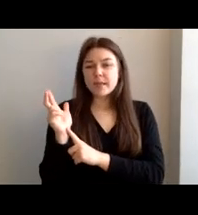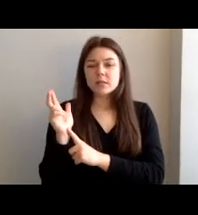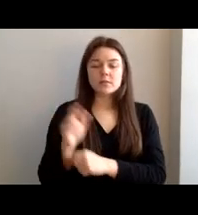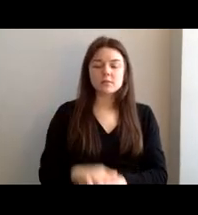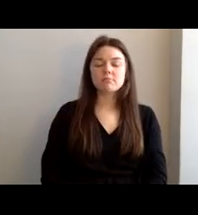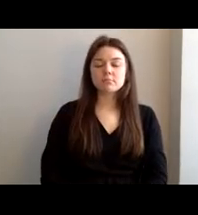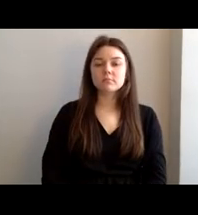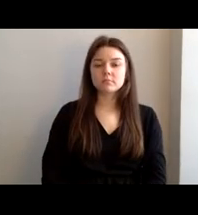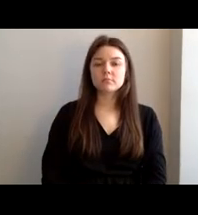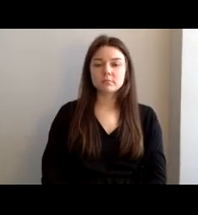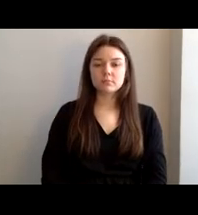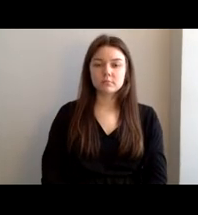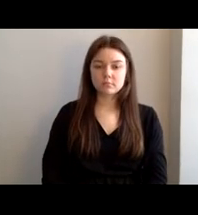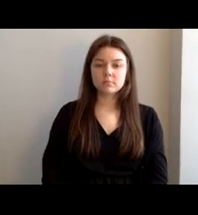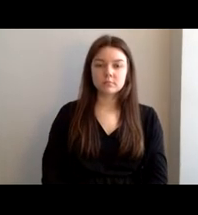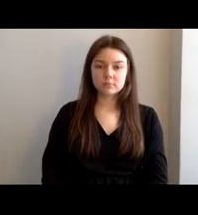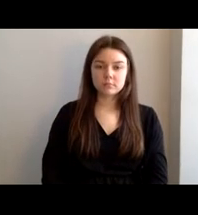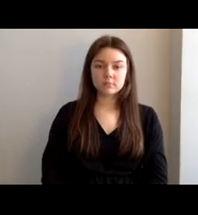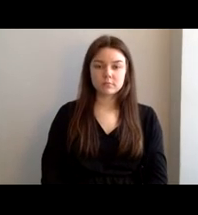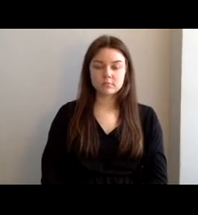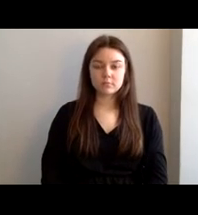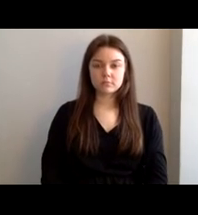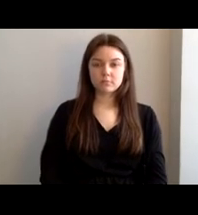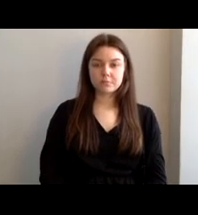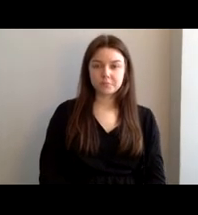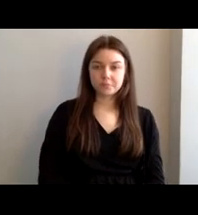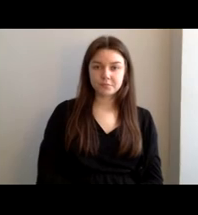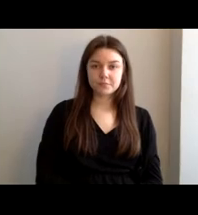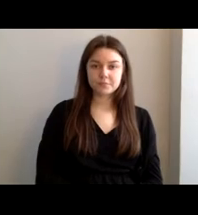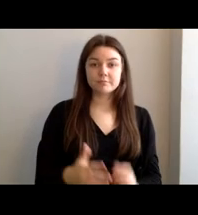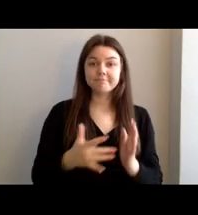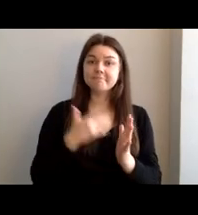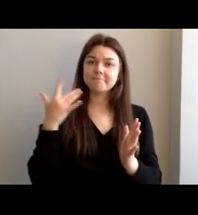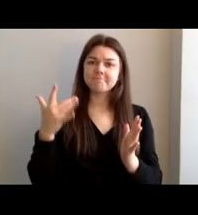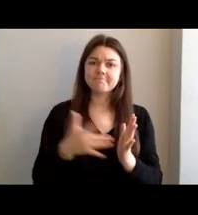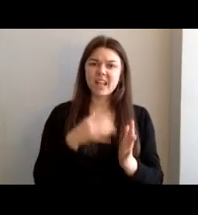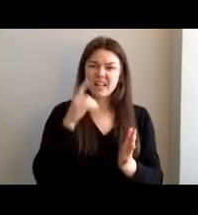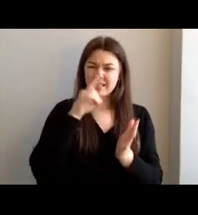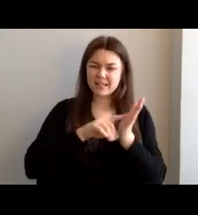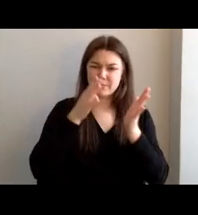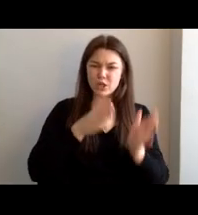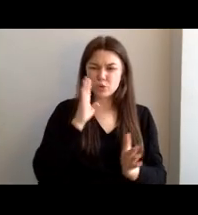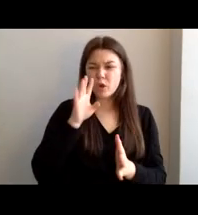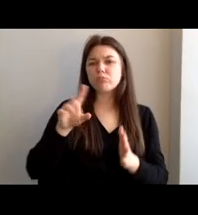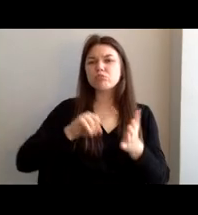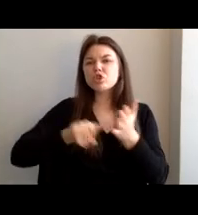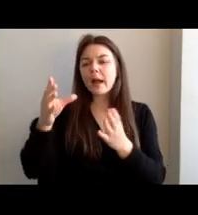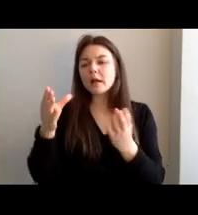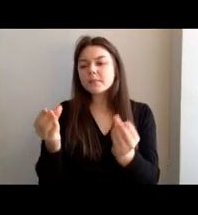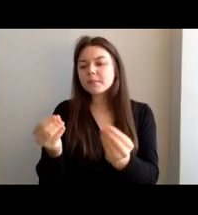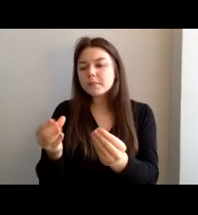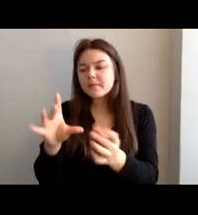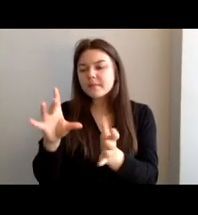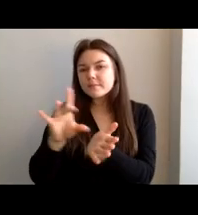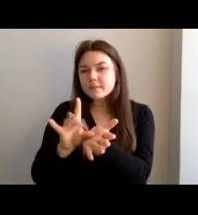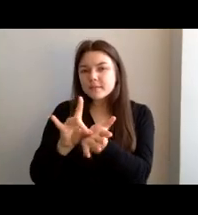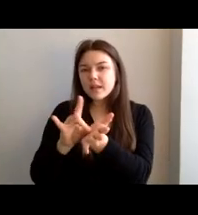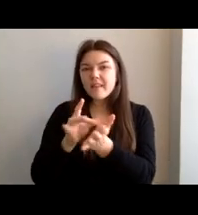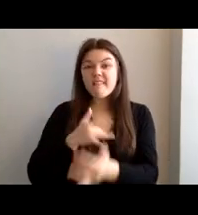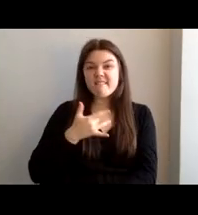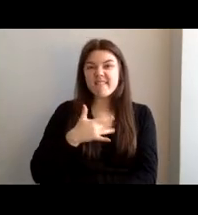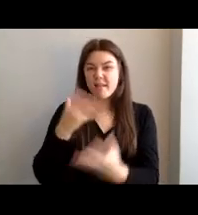sample. So from time to time, the inspector will check to see how soft the shrimp are.